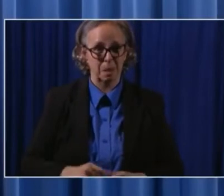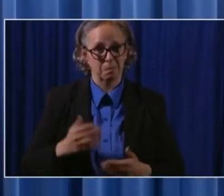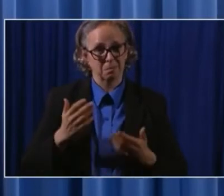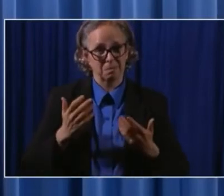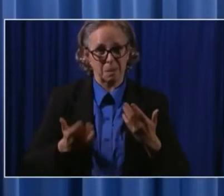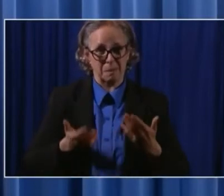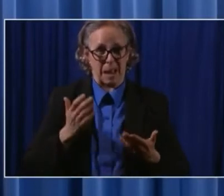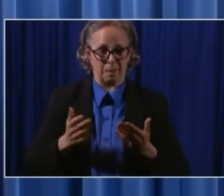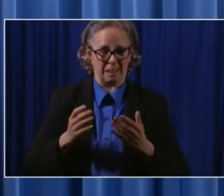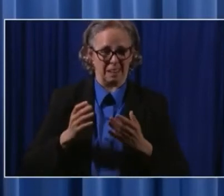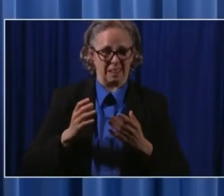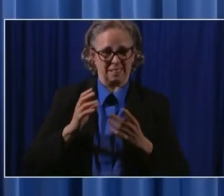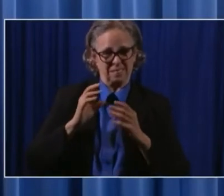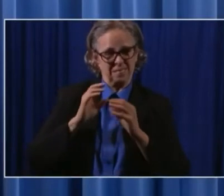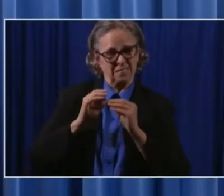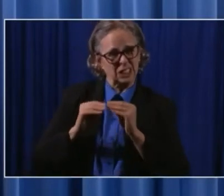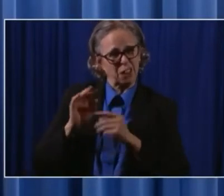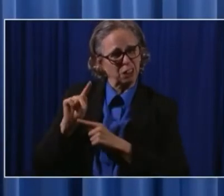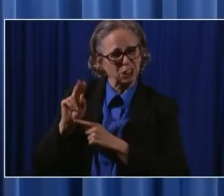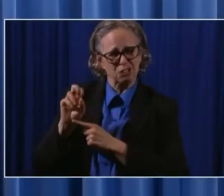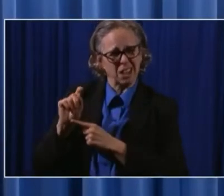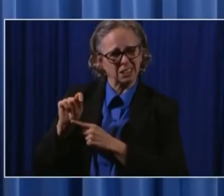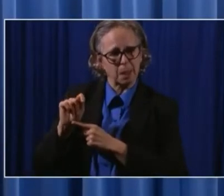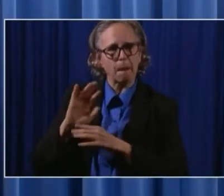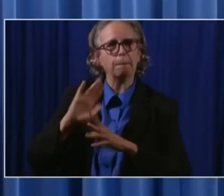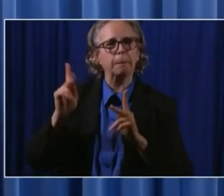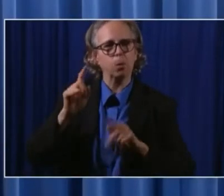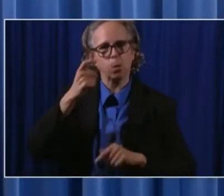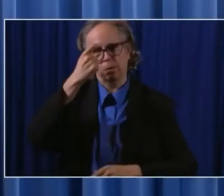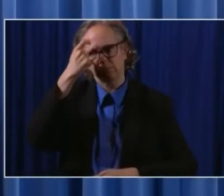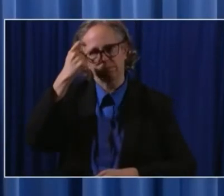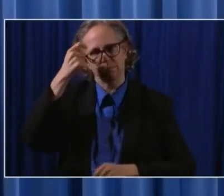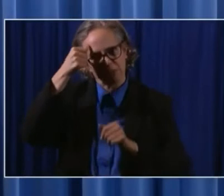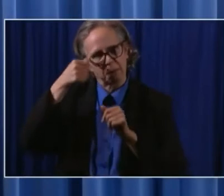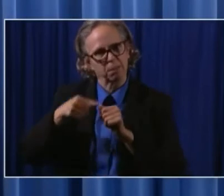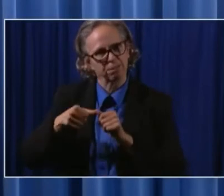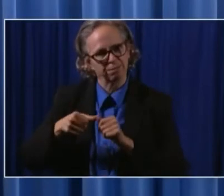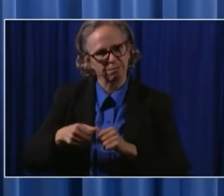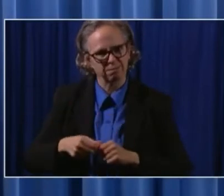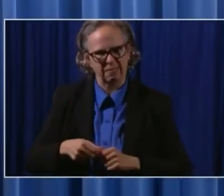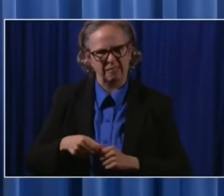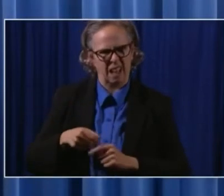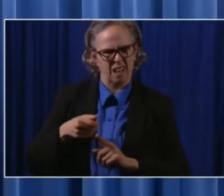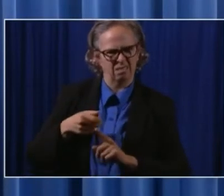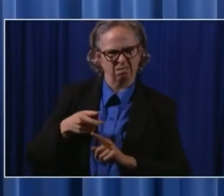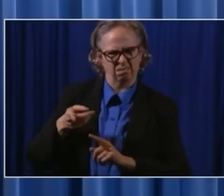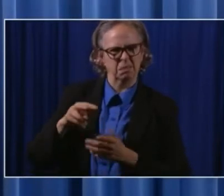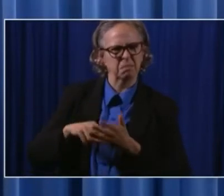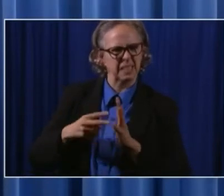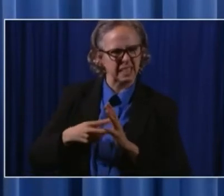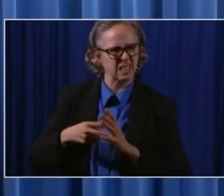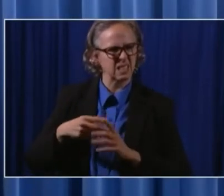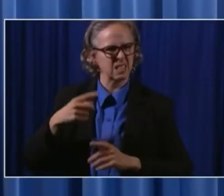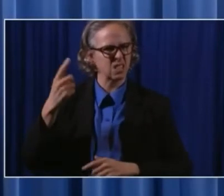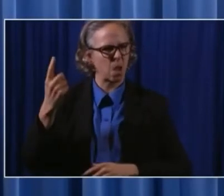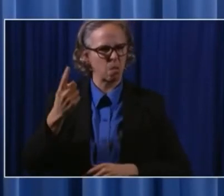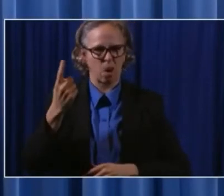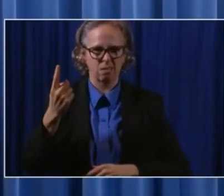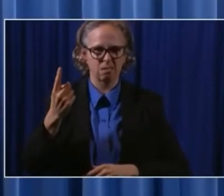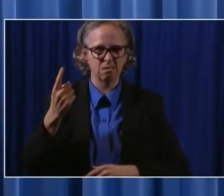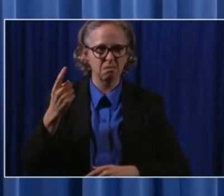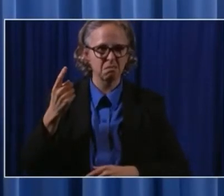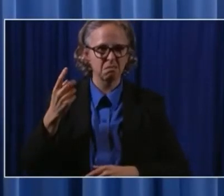should consider. That when you see a case like this, it means that somebody came forward. In all likelihood, I don't know